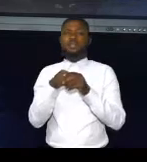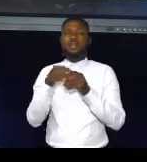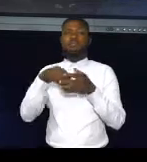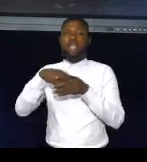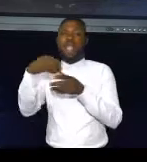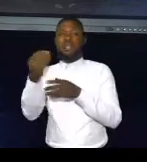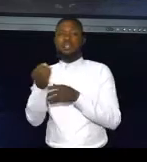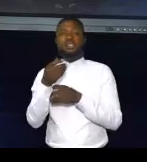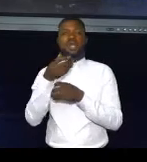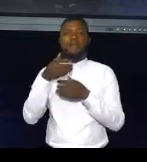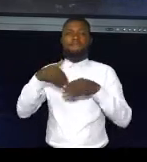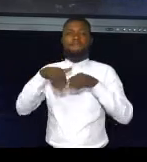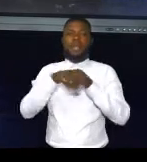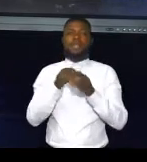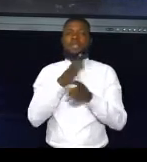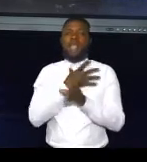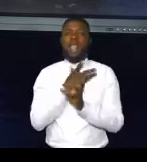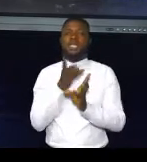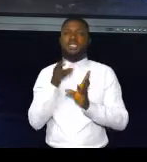inter-ethnic marriage and